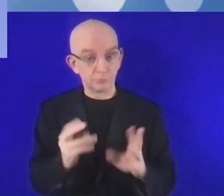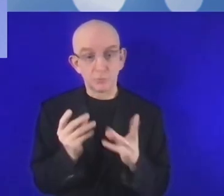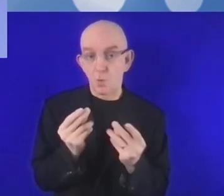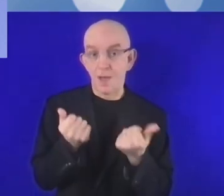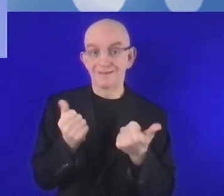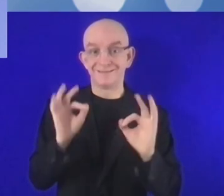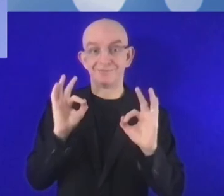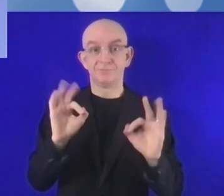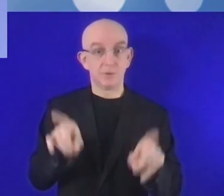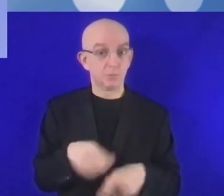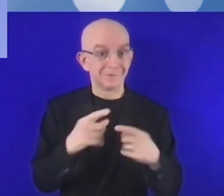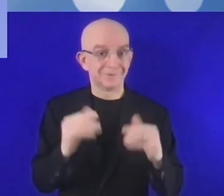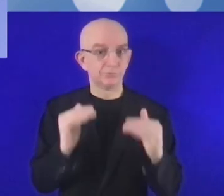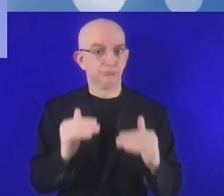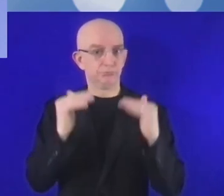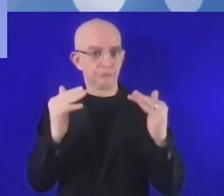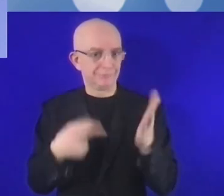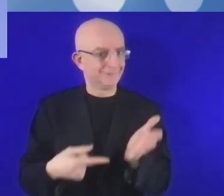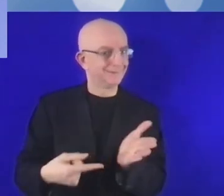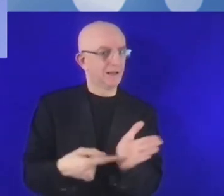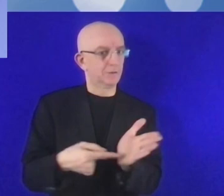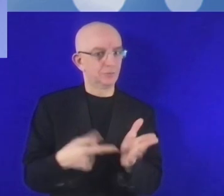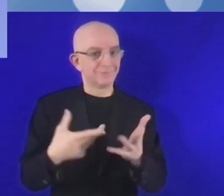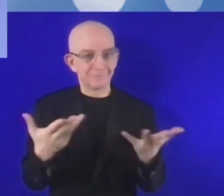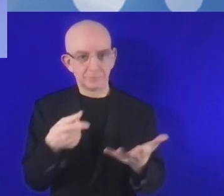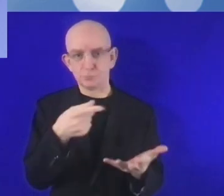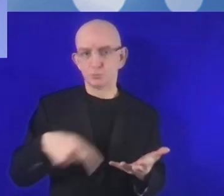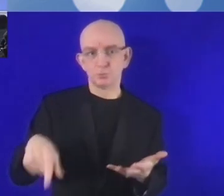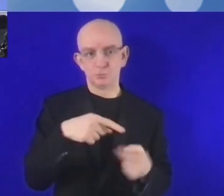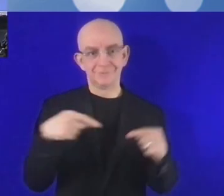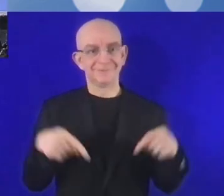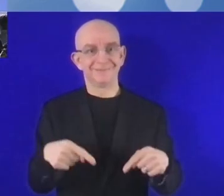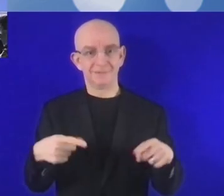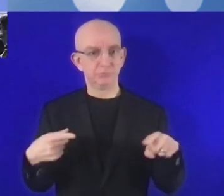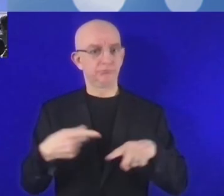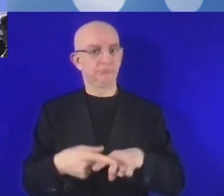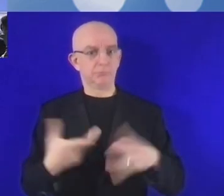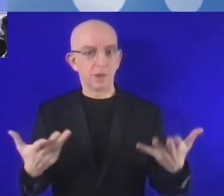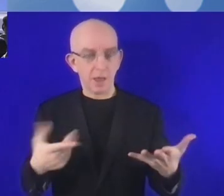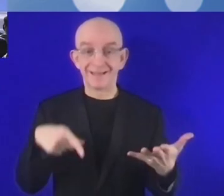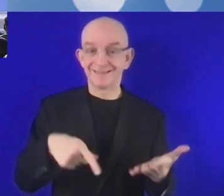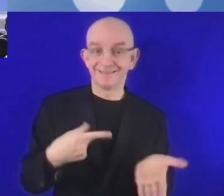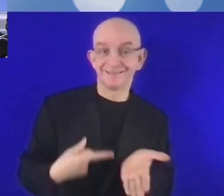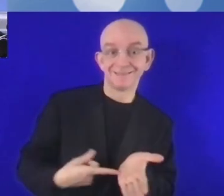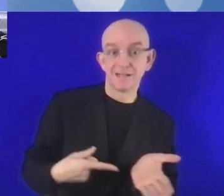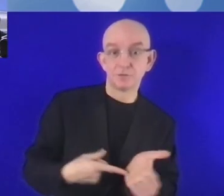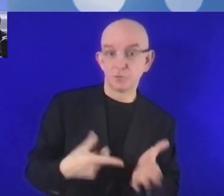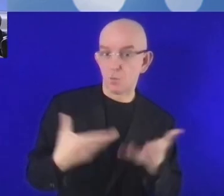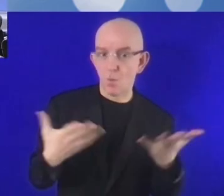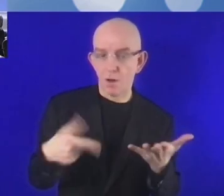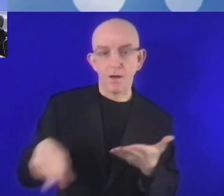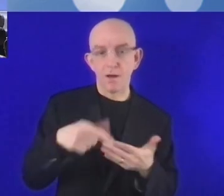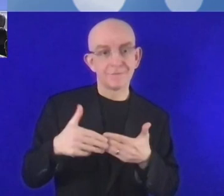the future, while in depth only understood by very few people, is being used by billions of people,